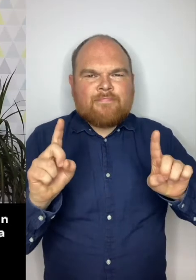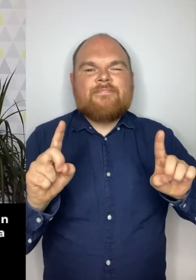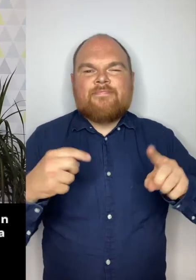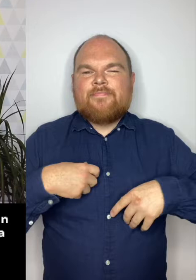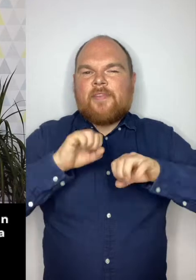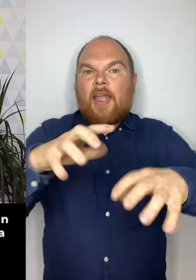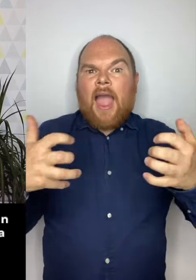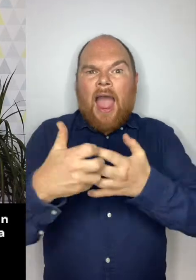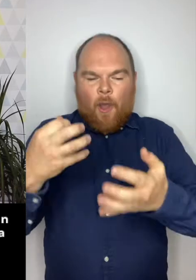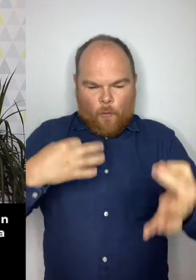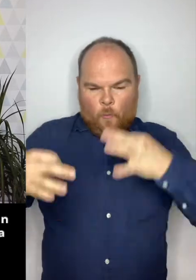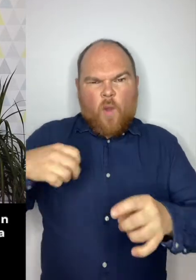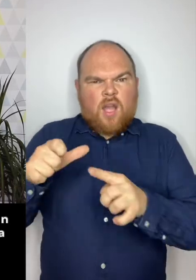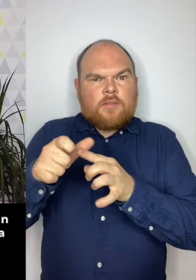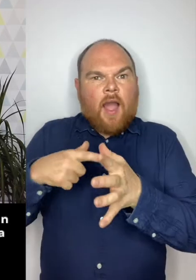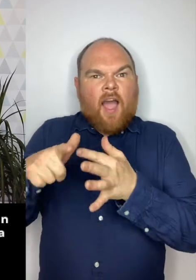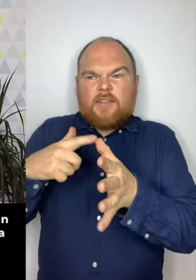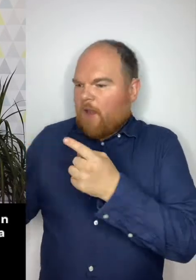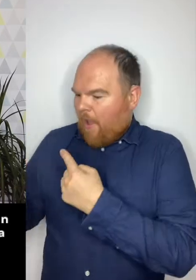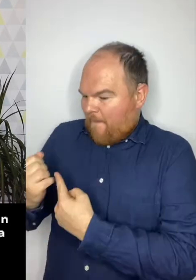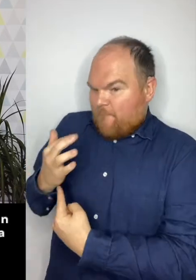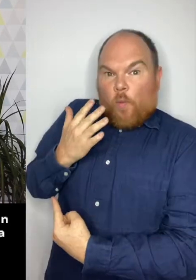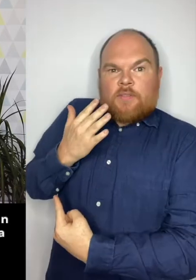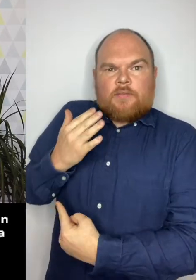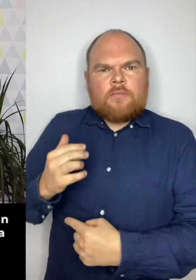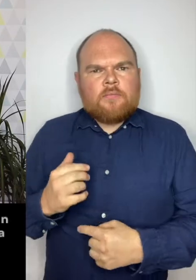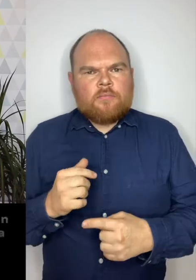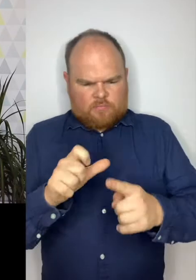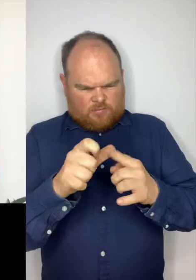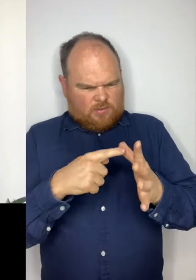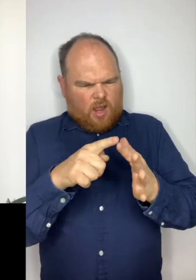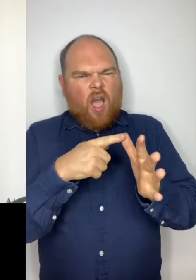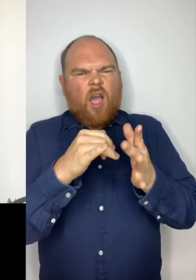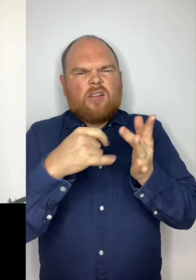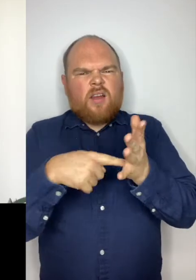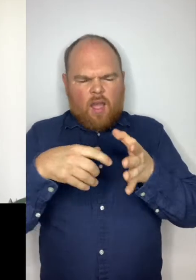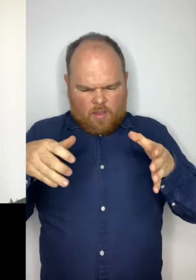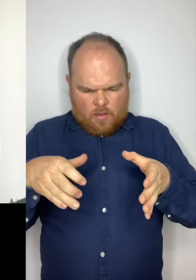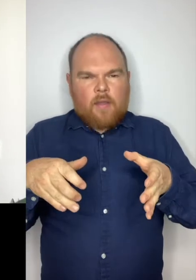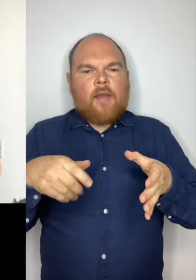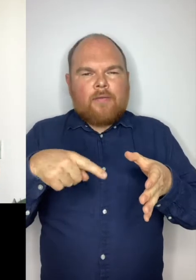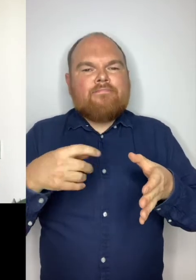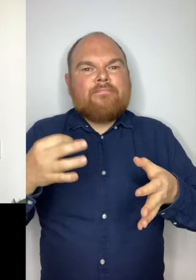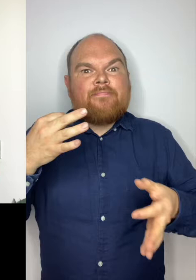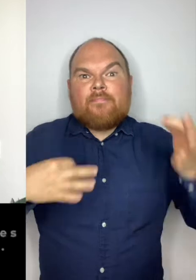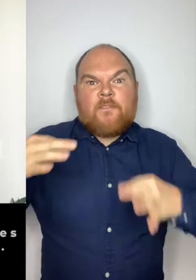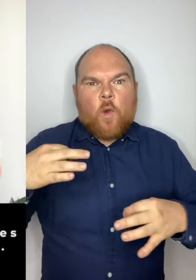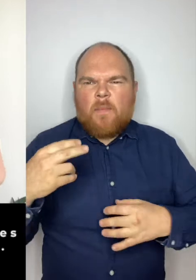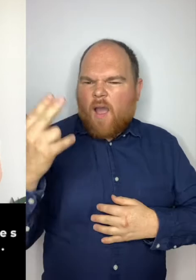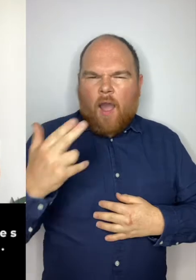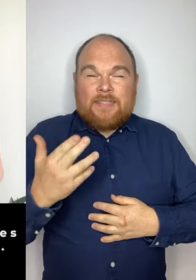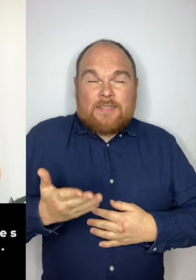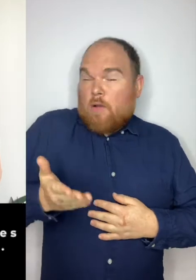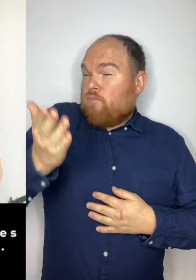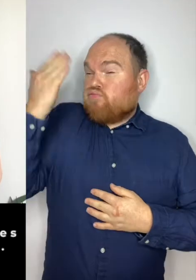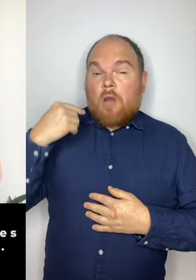contains instructions on how to create your own short Dada-inspired performance. The Dadaists were a bunch of artists who made